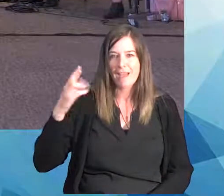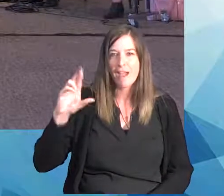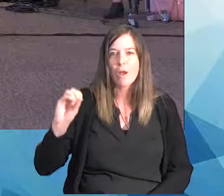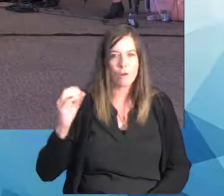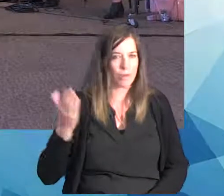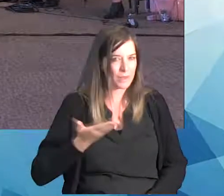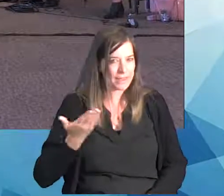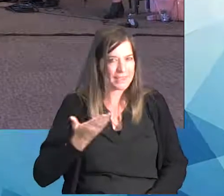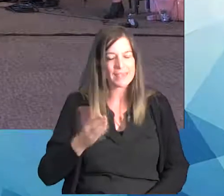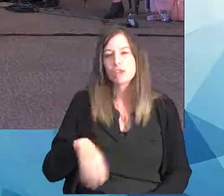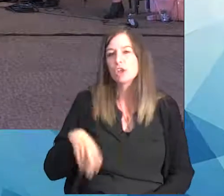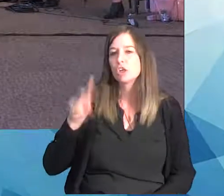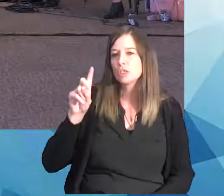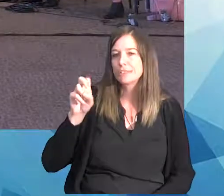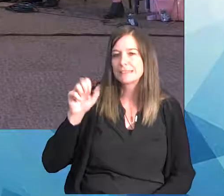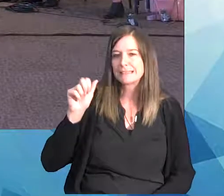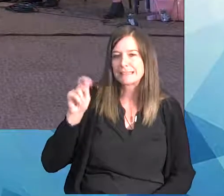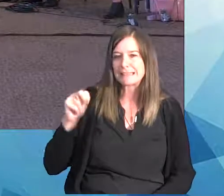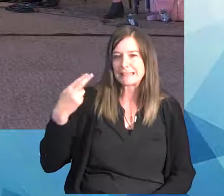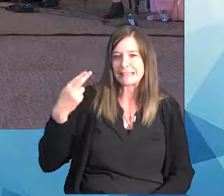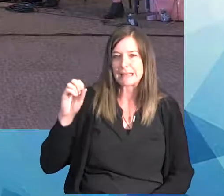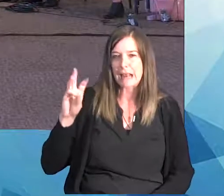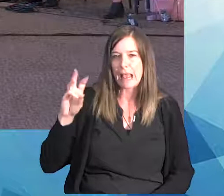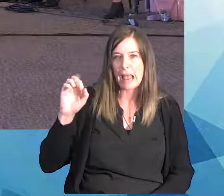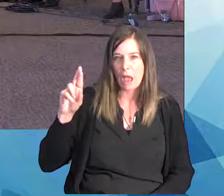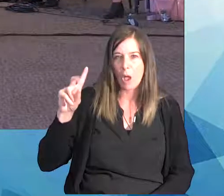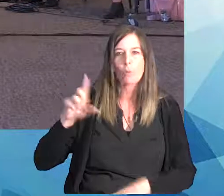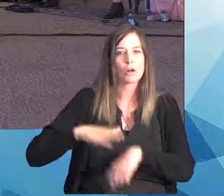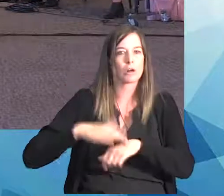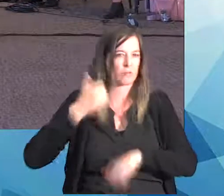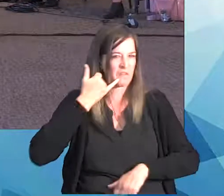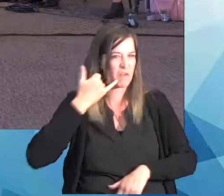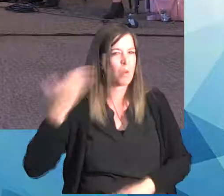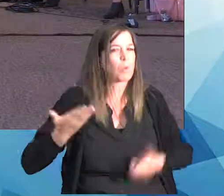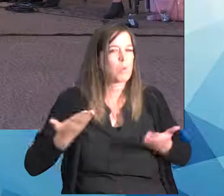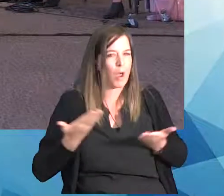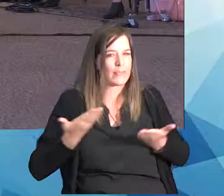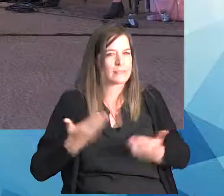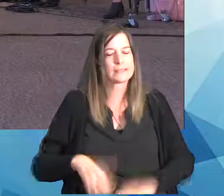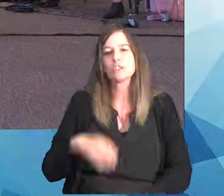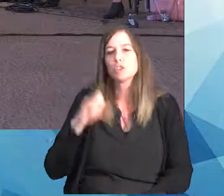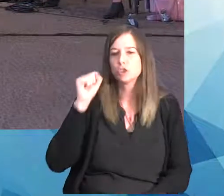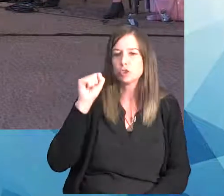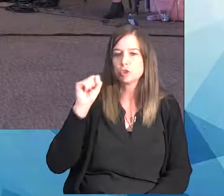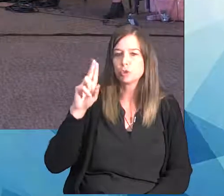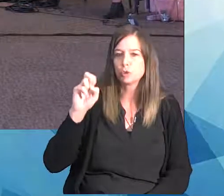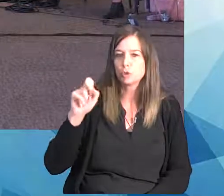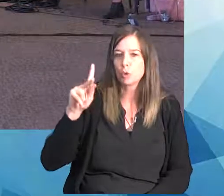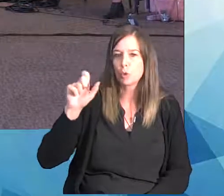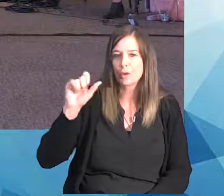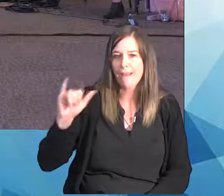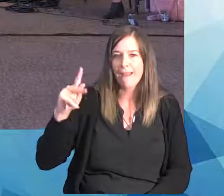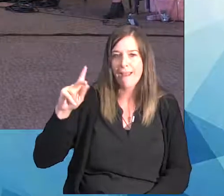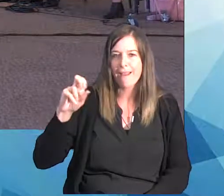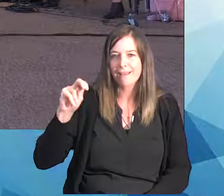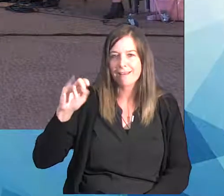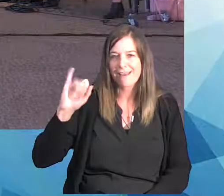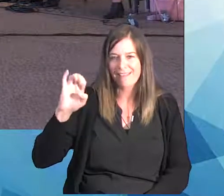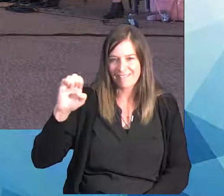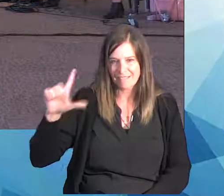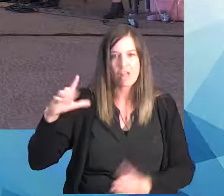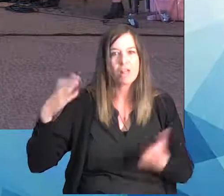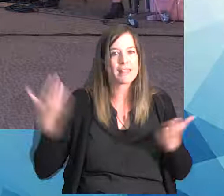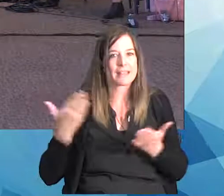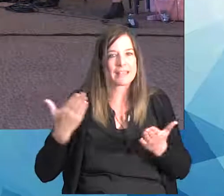Suke Present. Kneifel. Oh, there he is. Suke Kneifel, present. P.V. Jantz.